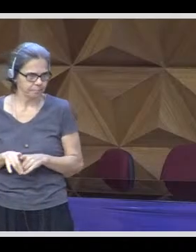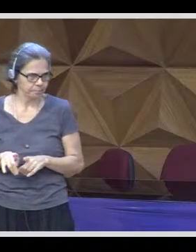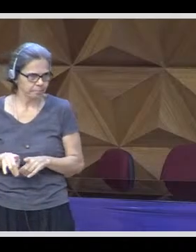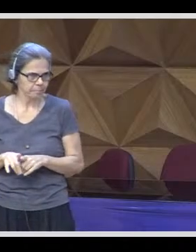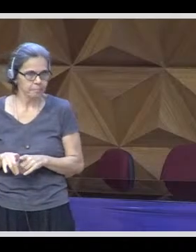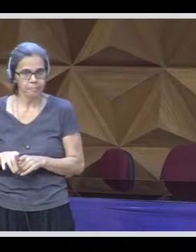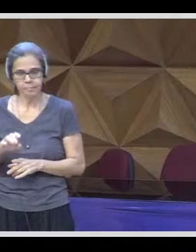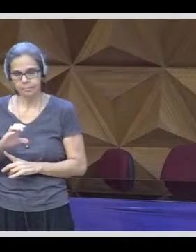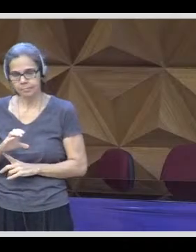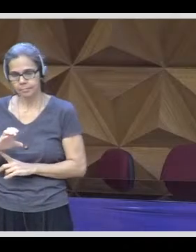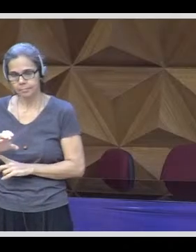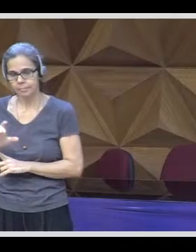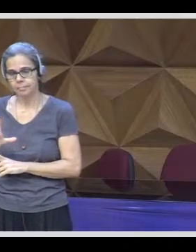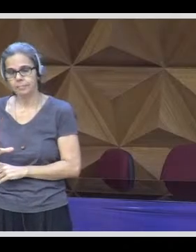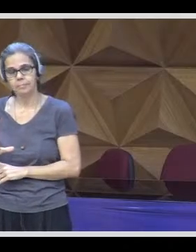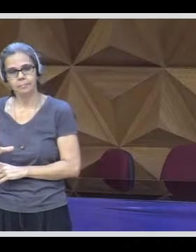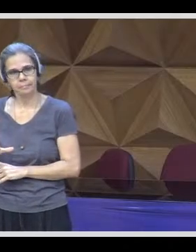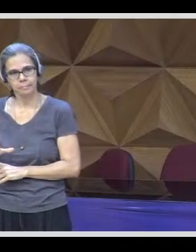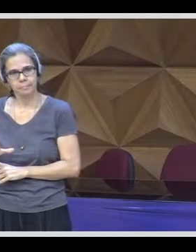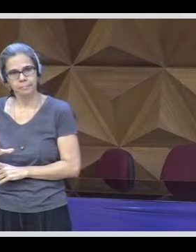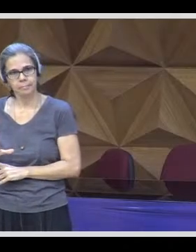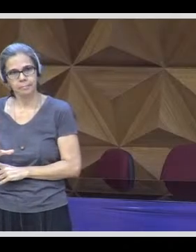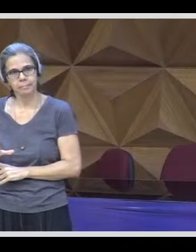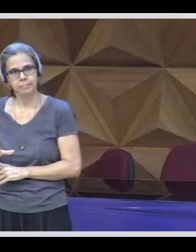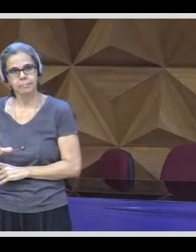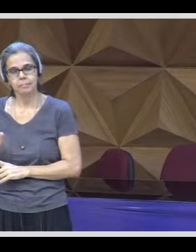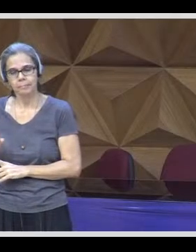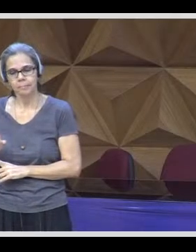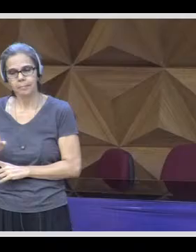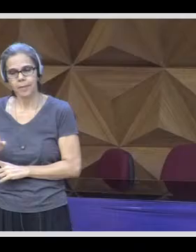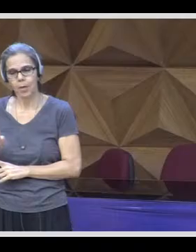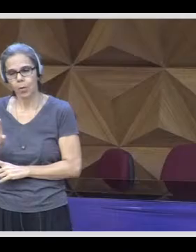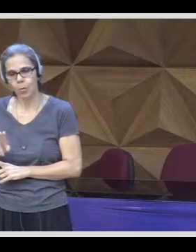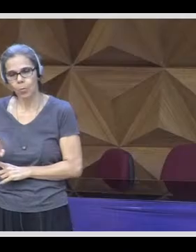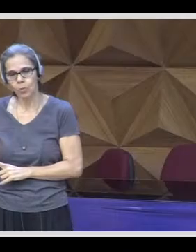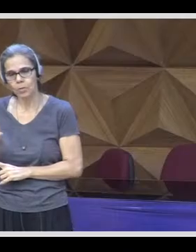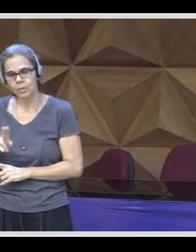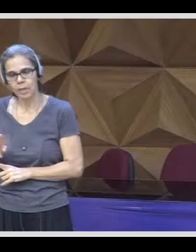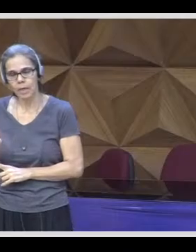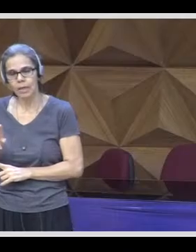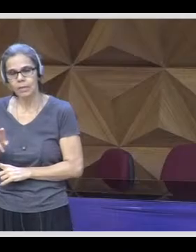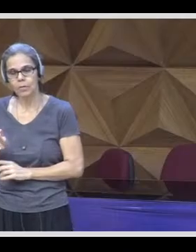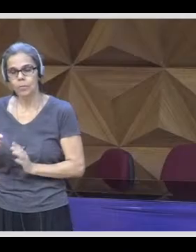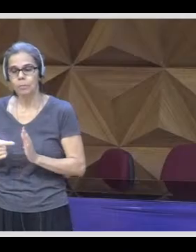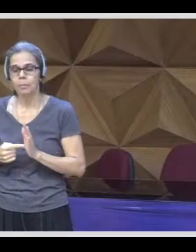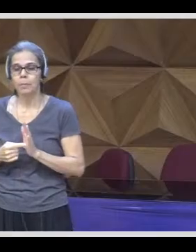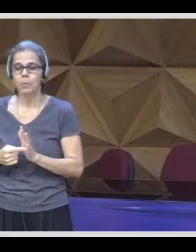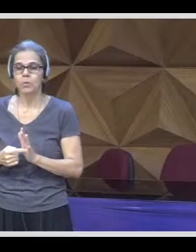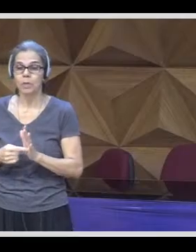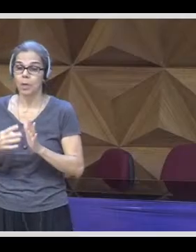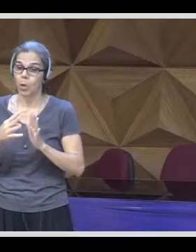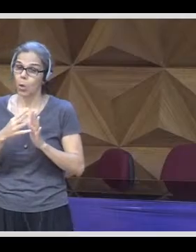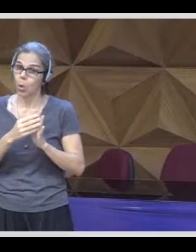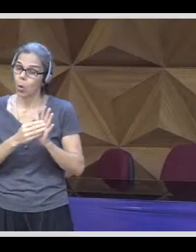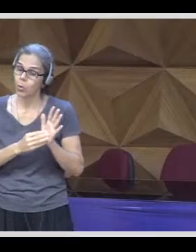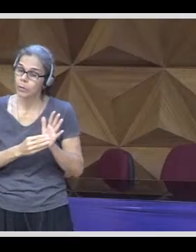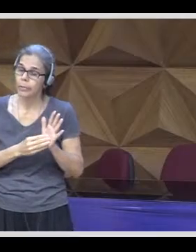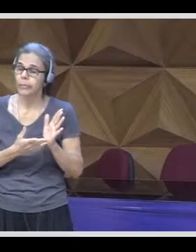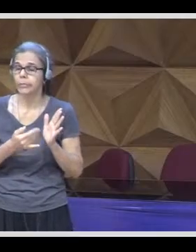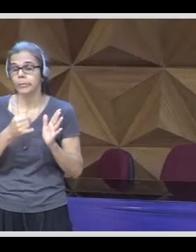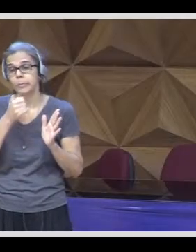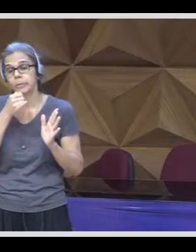flag a content as containing some sensitive content, okay? For instance, violence, there are